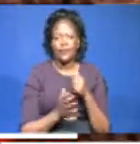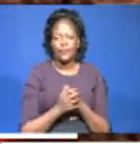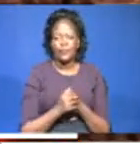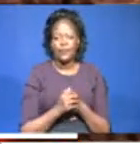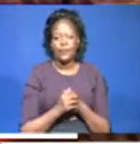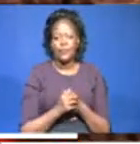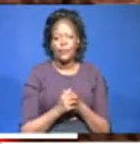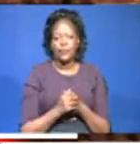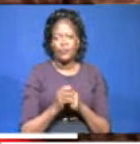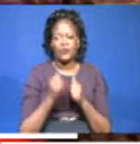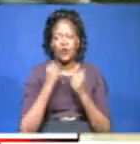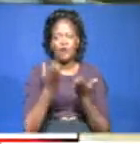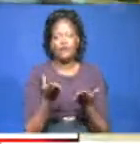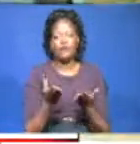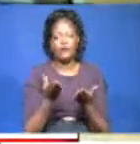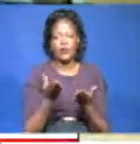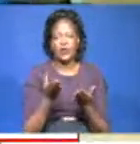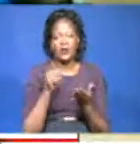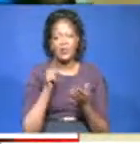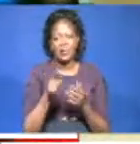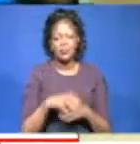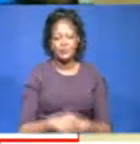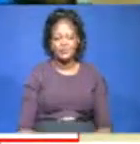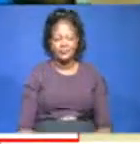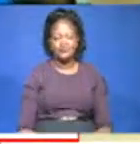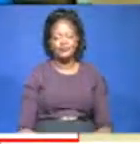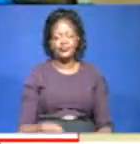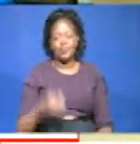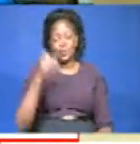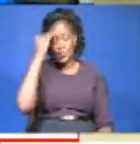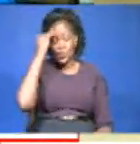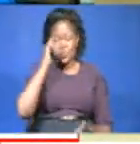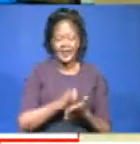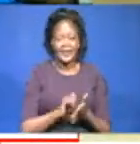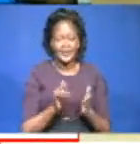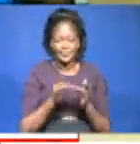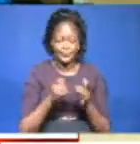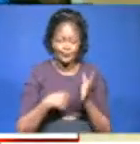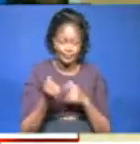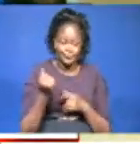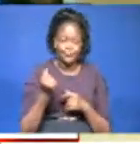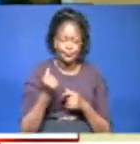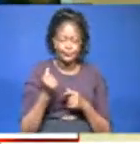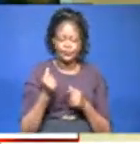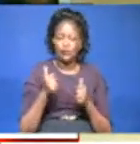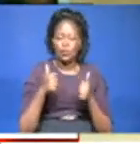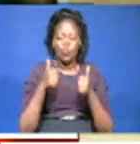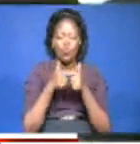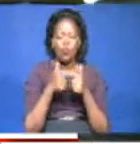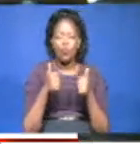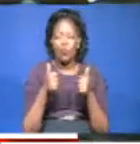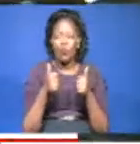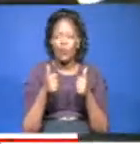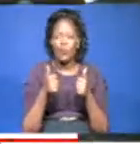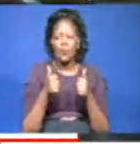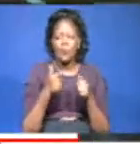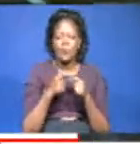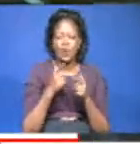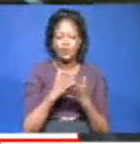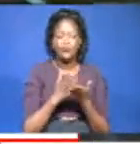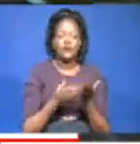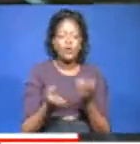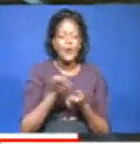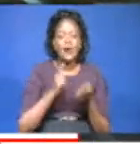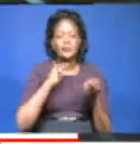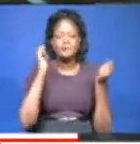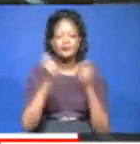super offer in this time around. They note that online sales have been at an all-time low this year, despite the economic turnaround